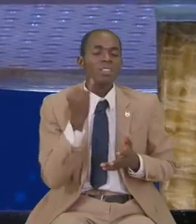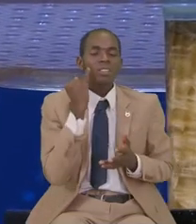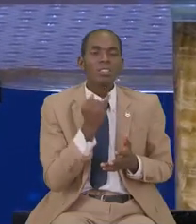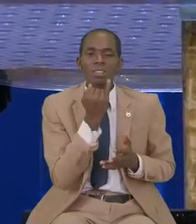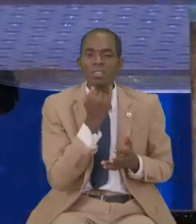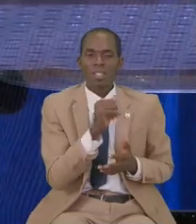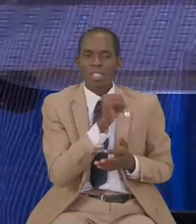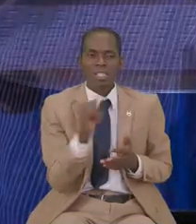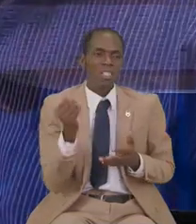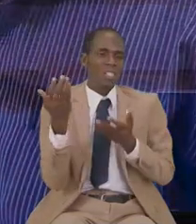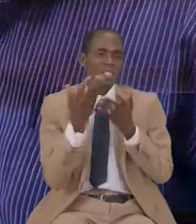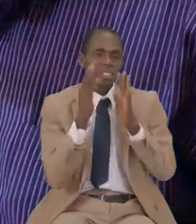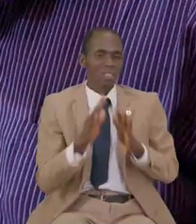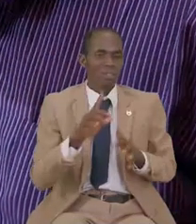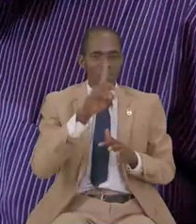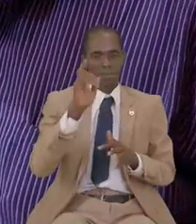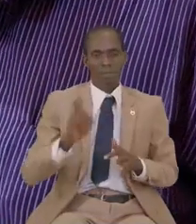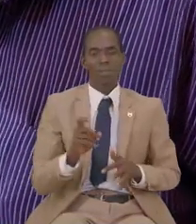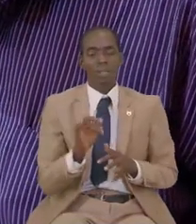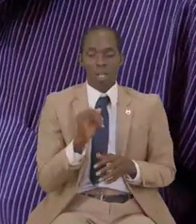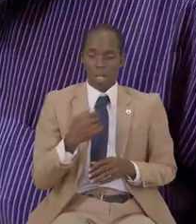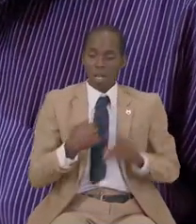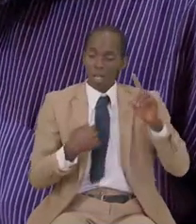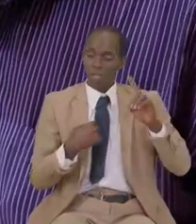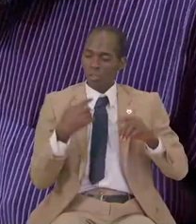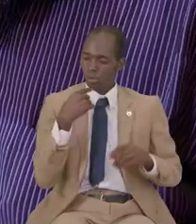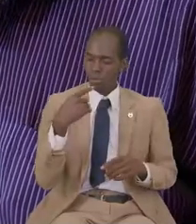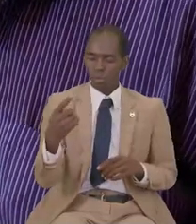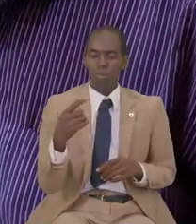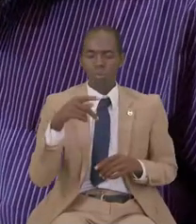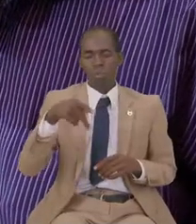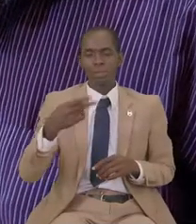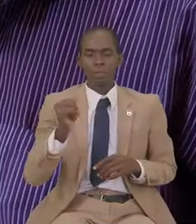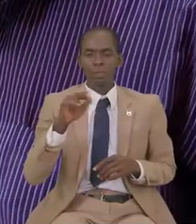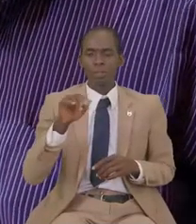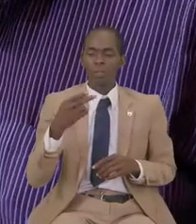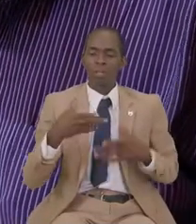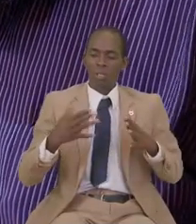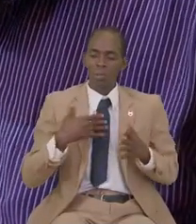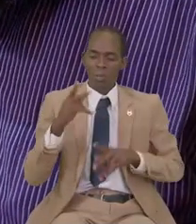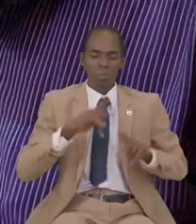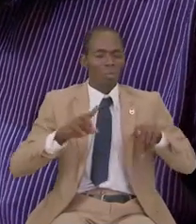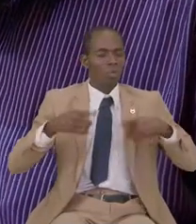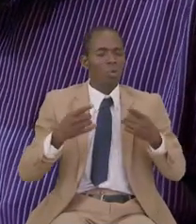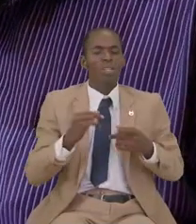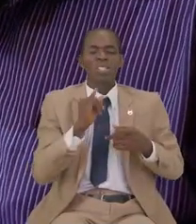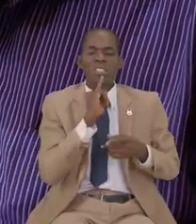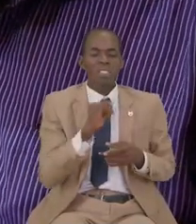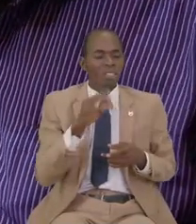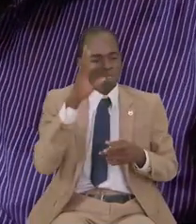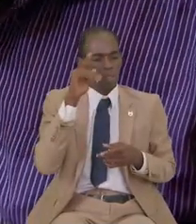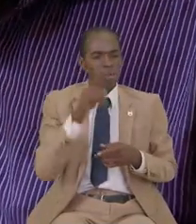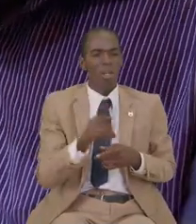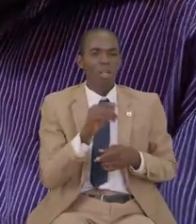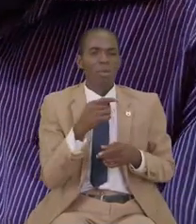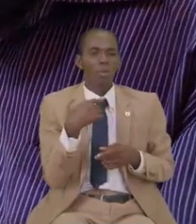you son. I told Pharaoh, let my son go. But now, is Israel a servant? Is he a homeborn